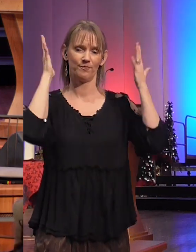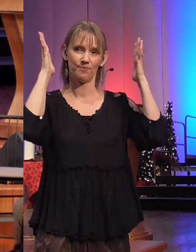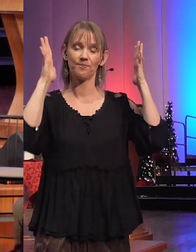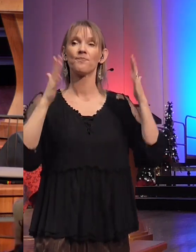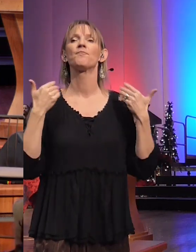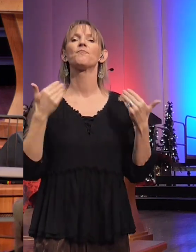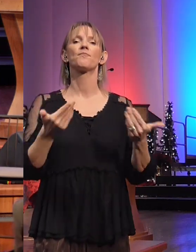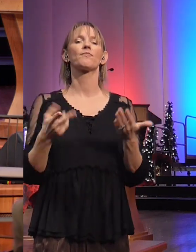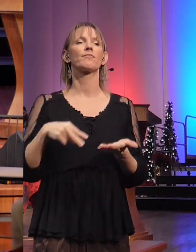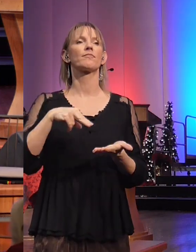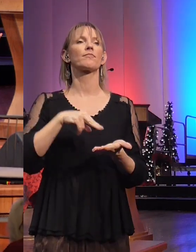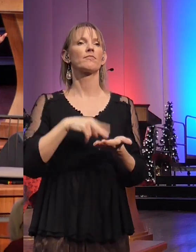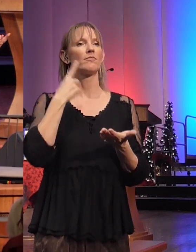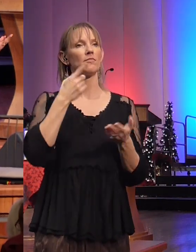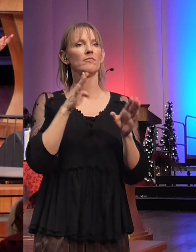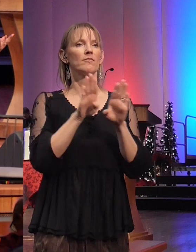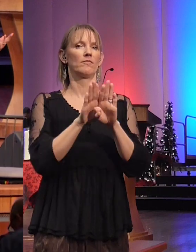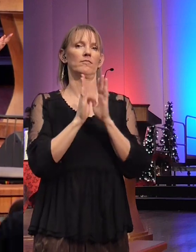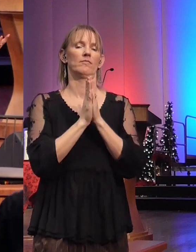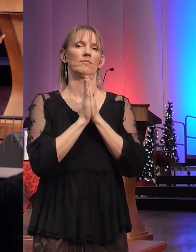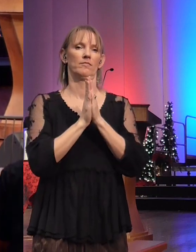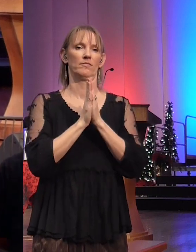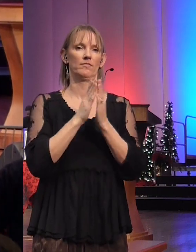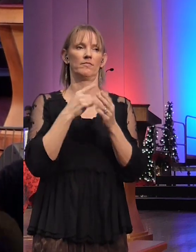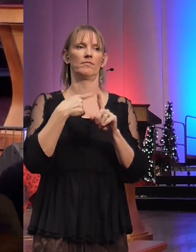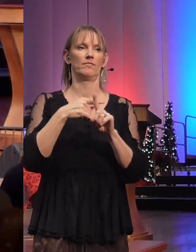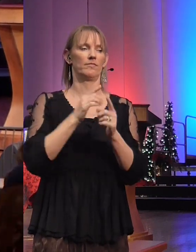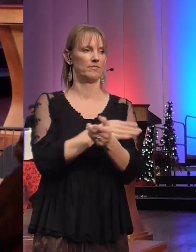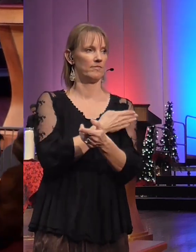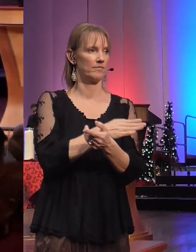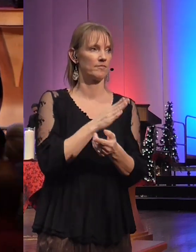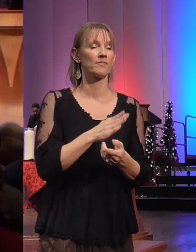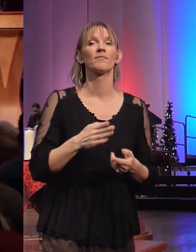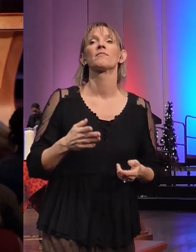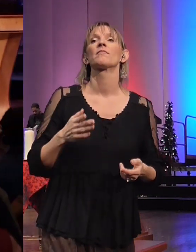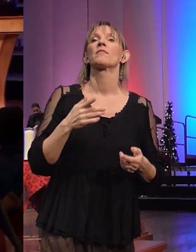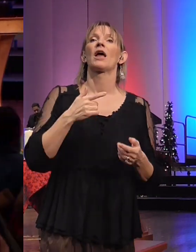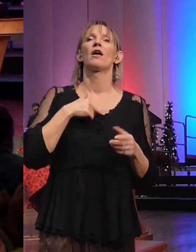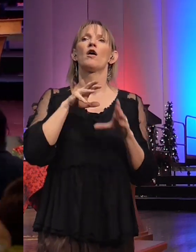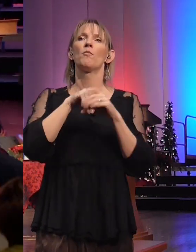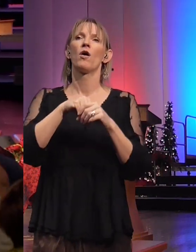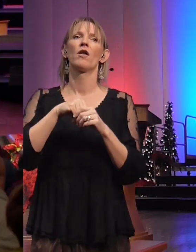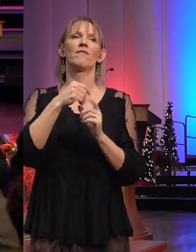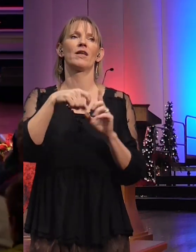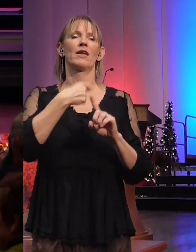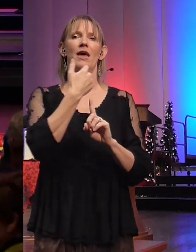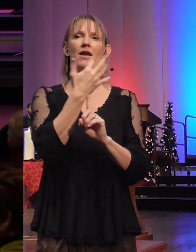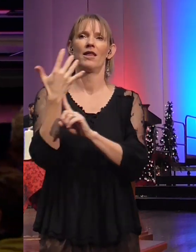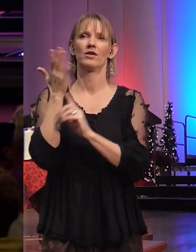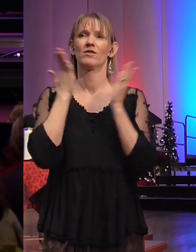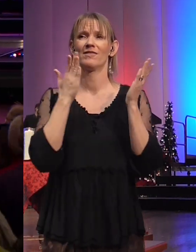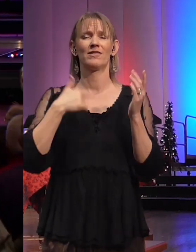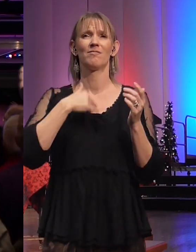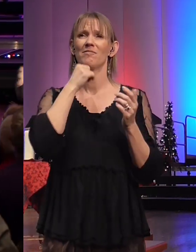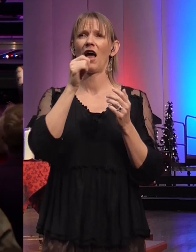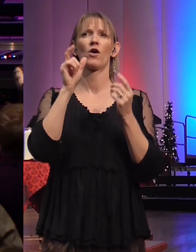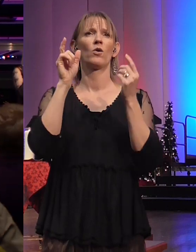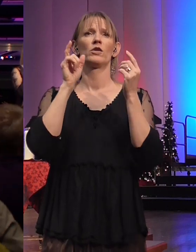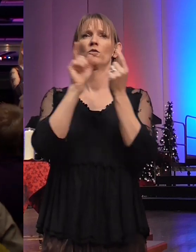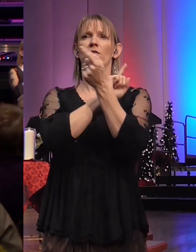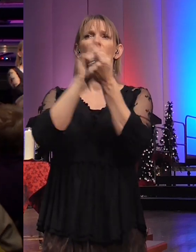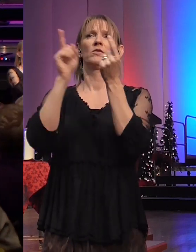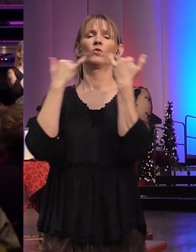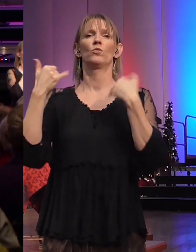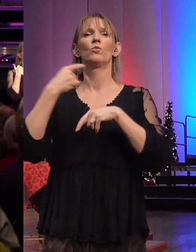All right, let's stand for the benediction. You know, since I'm a part of the candlelight services, I'm not going to greet